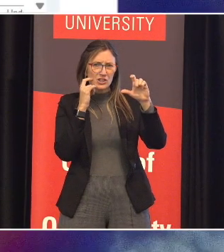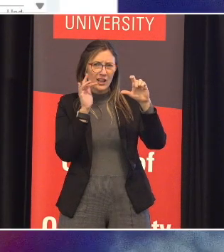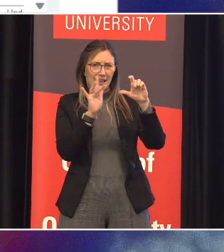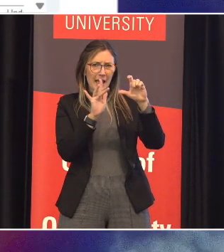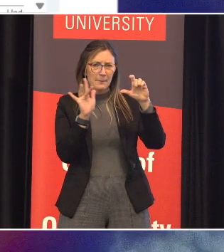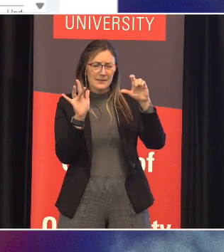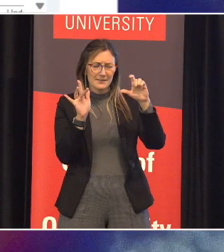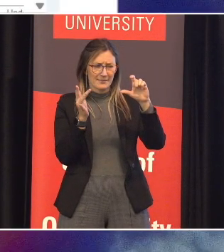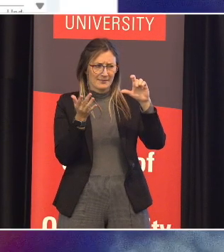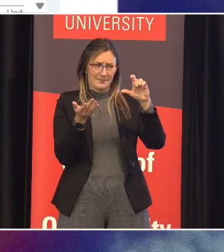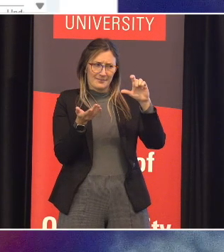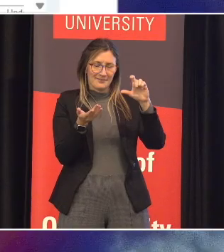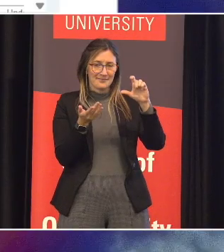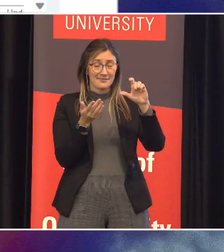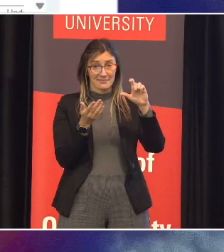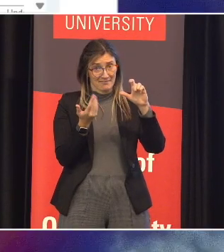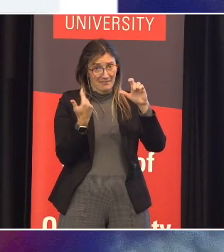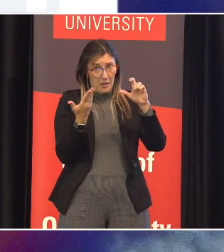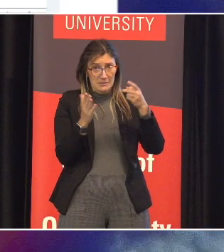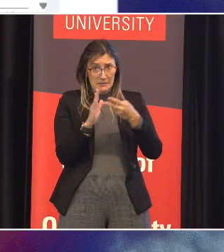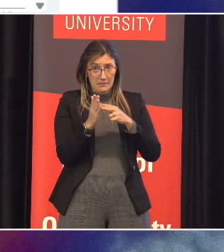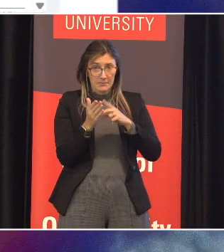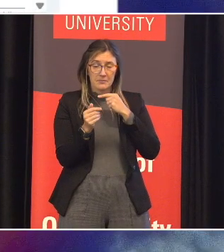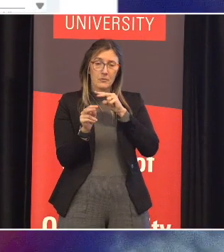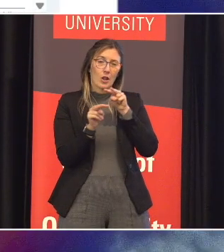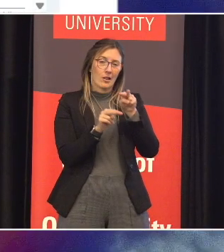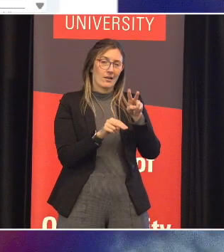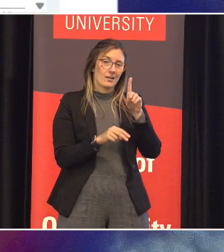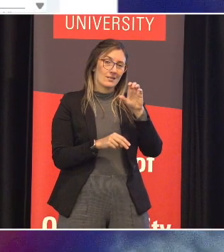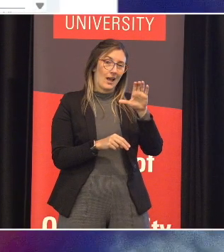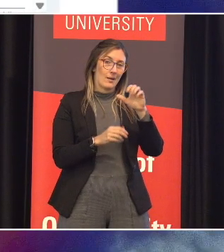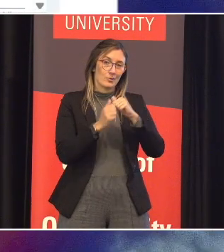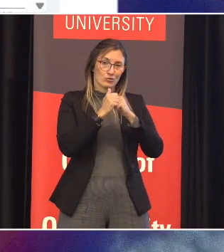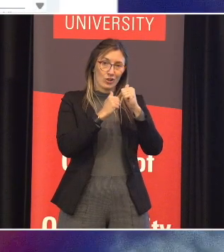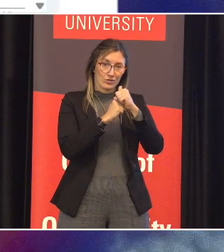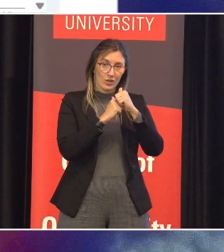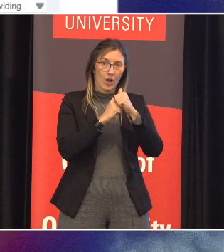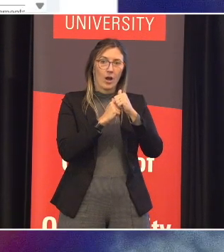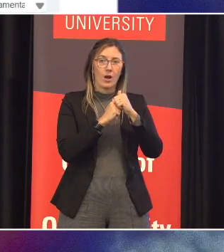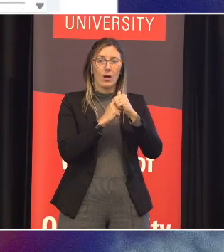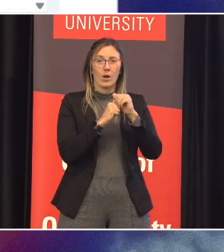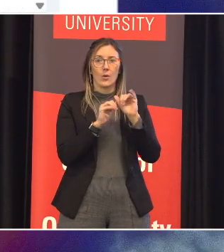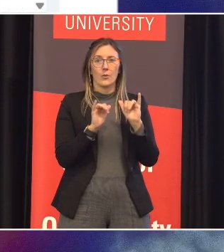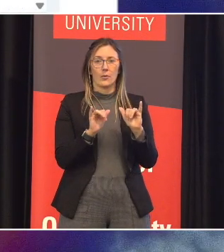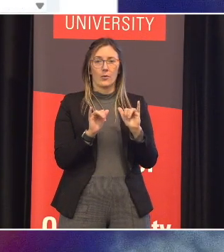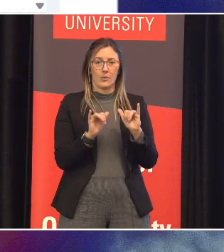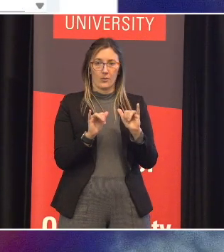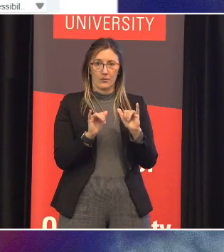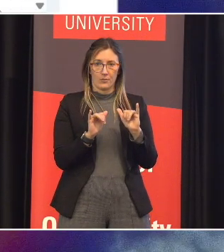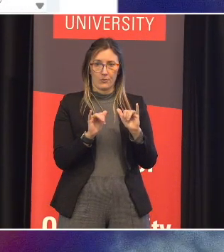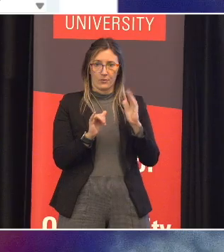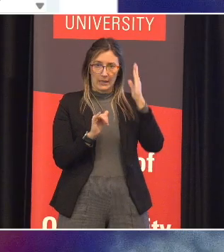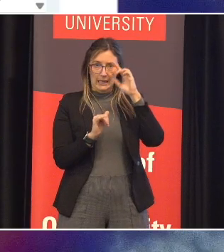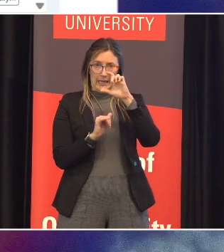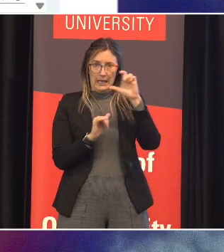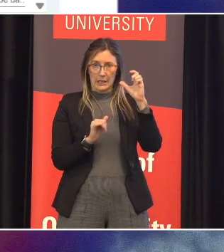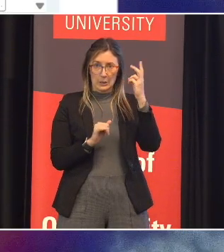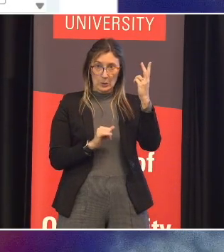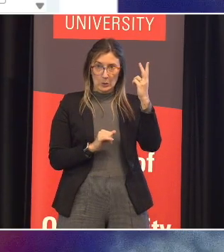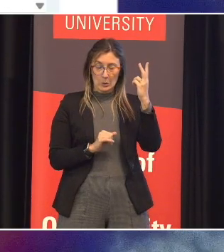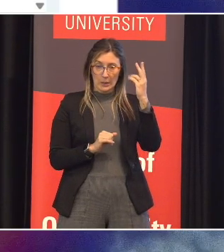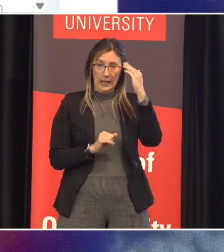what they're saying. So I'm going to go look at the document structure. Oh, I've got a heading 2, a heading